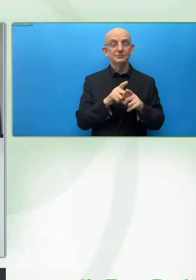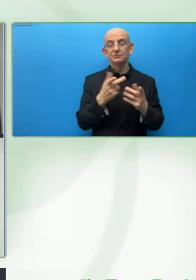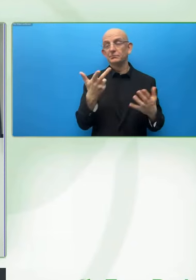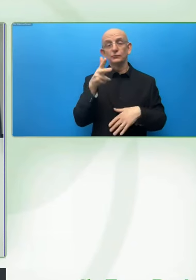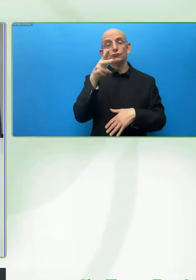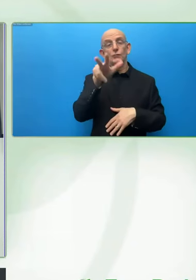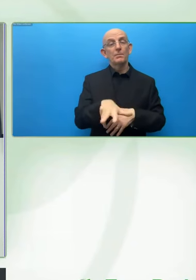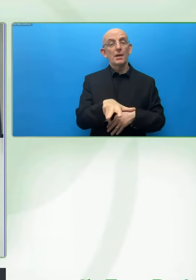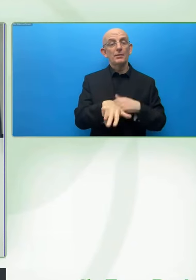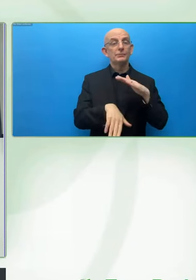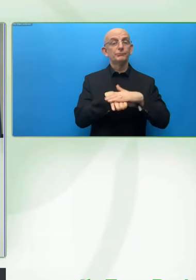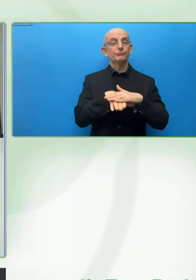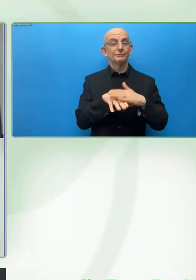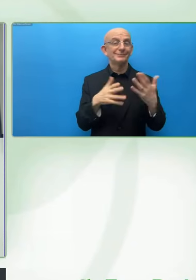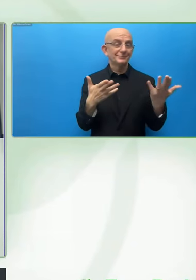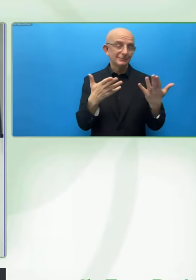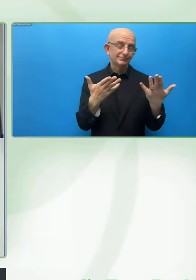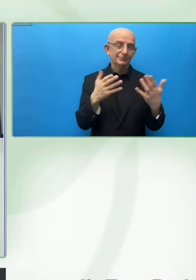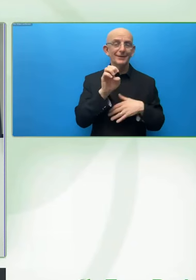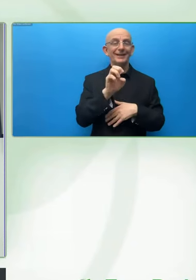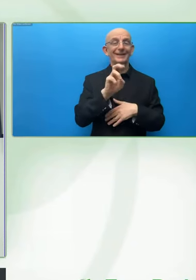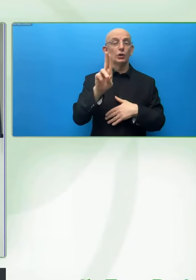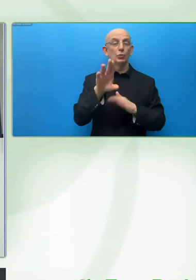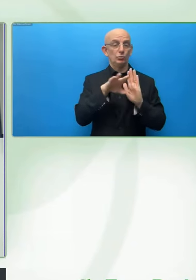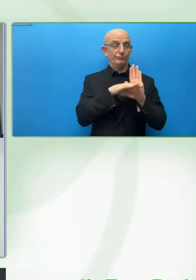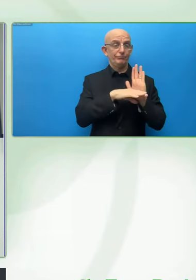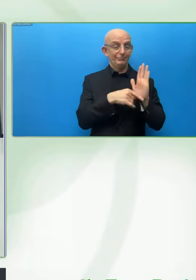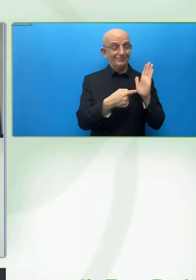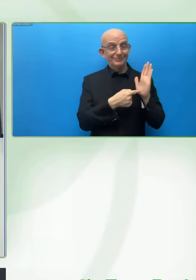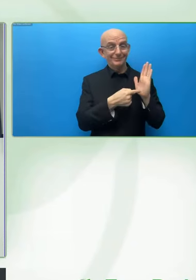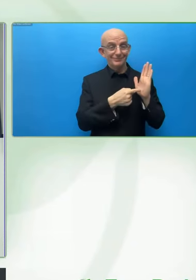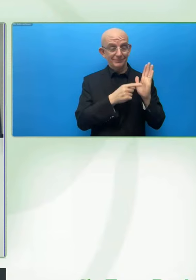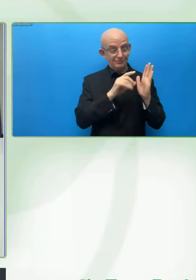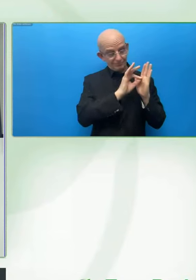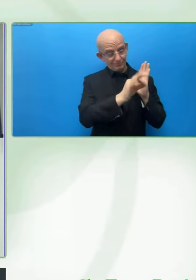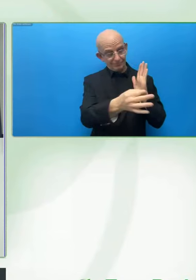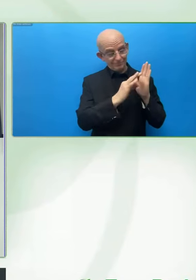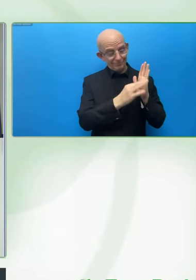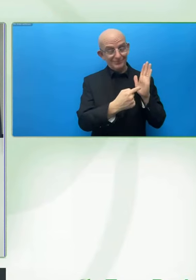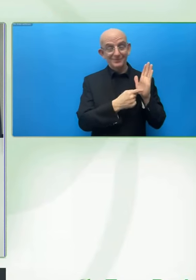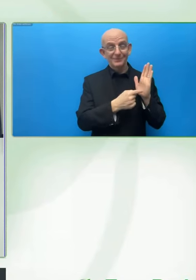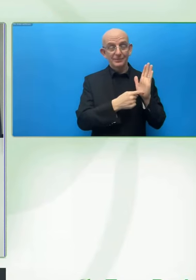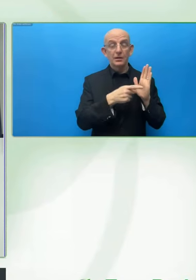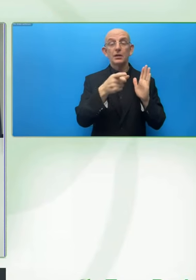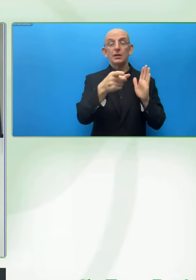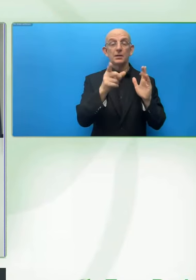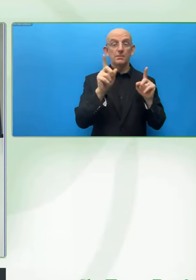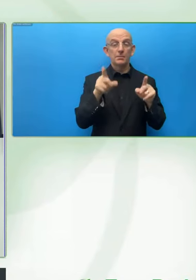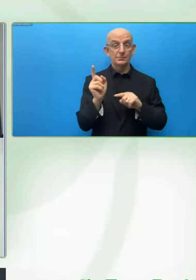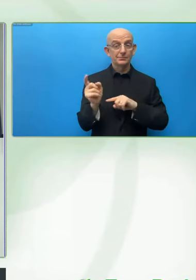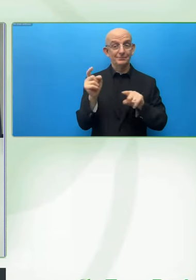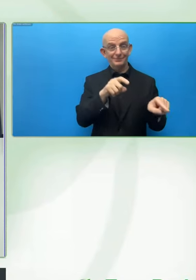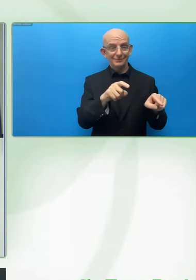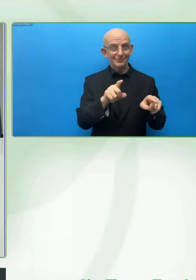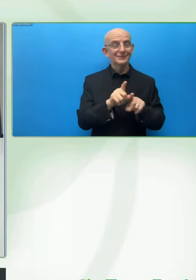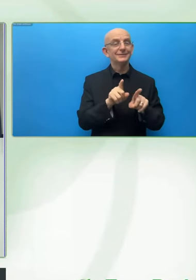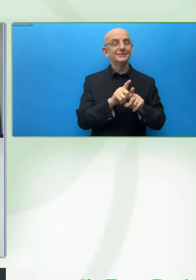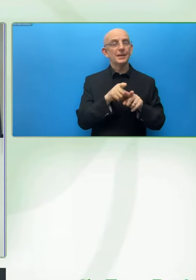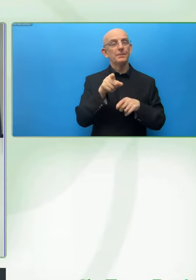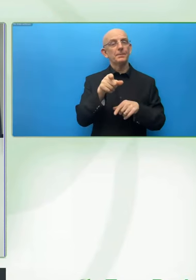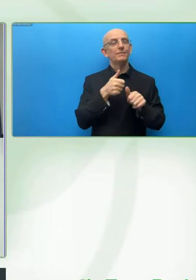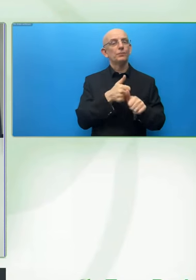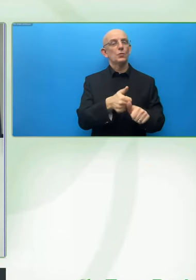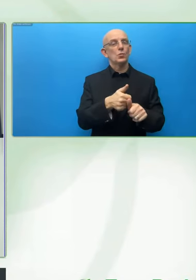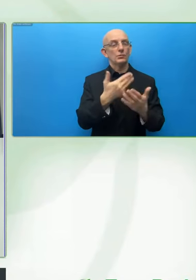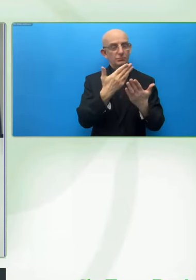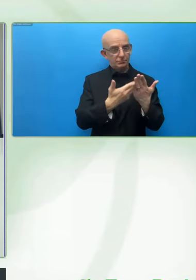than 3 months, then we fall under different rules and the different procedures. But the member states may decide to